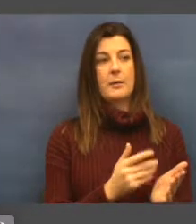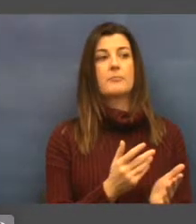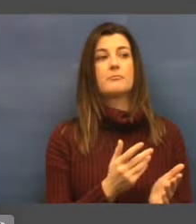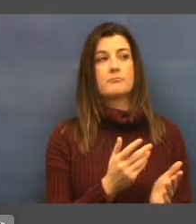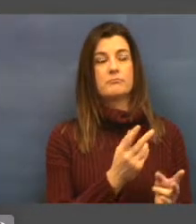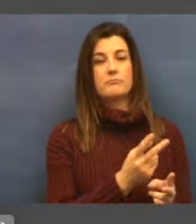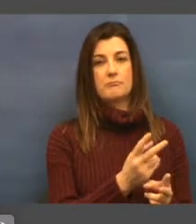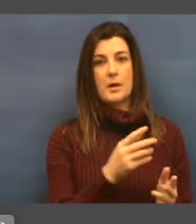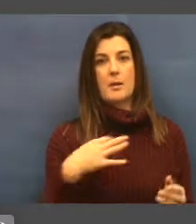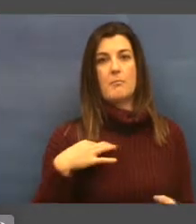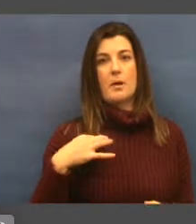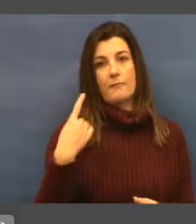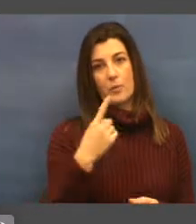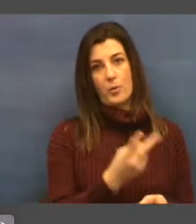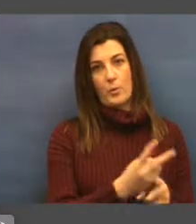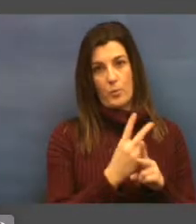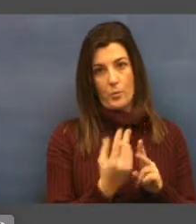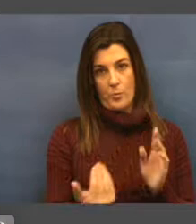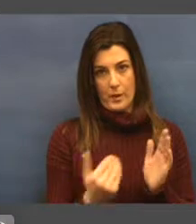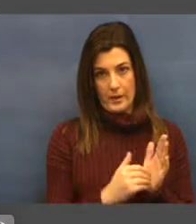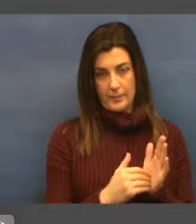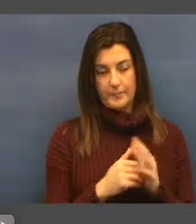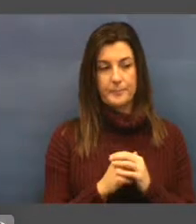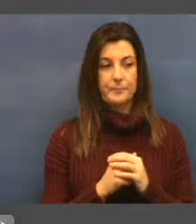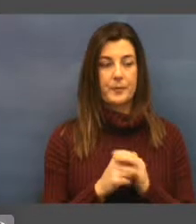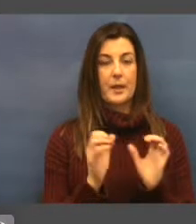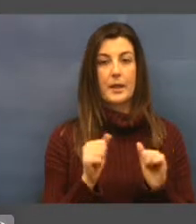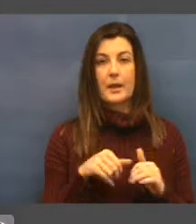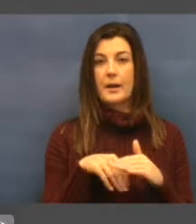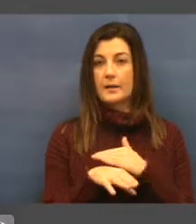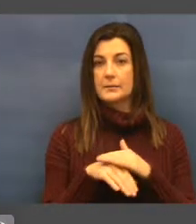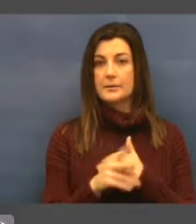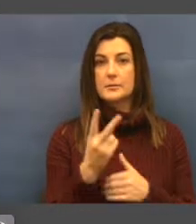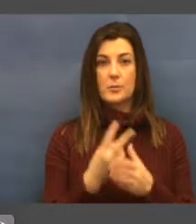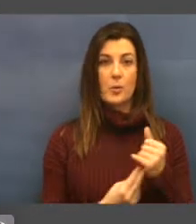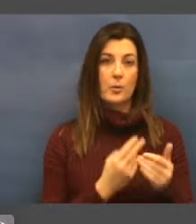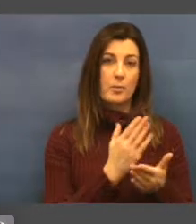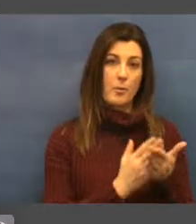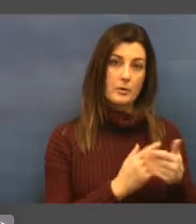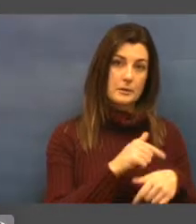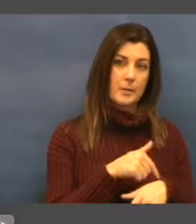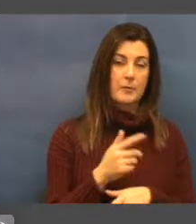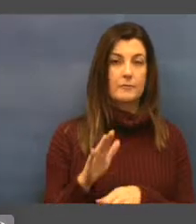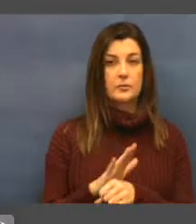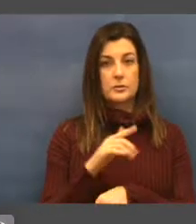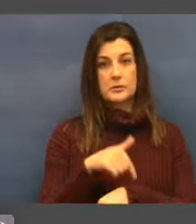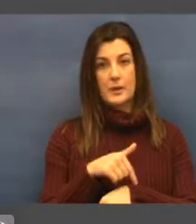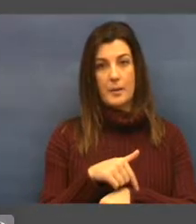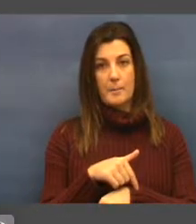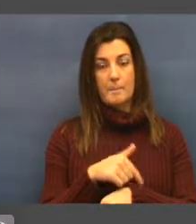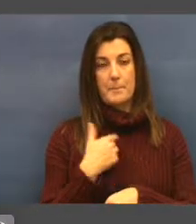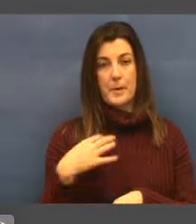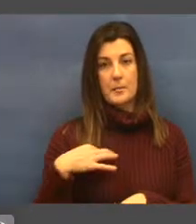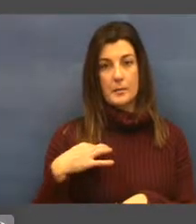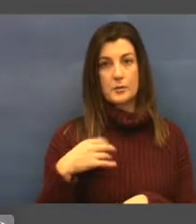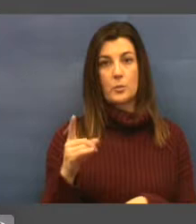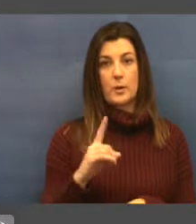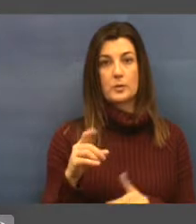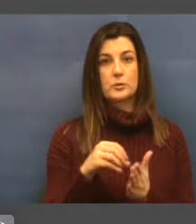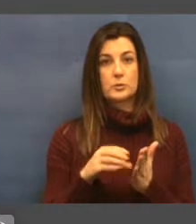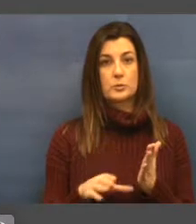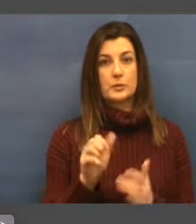once again. And you can access both the part-time and full-time applications at